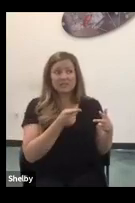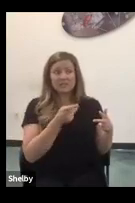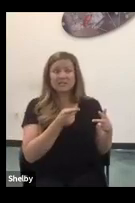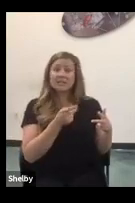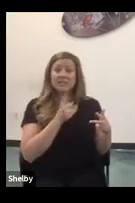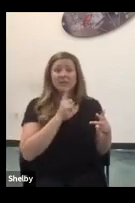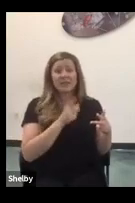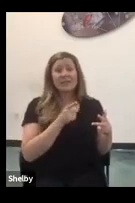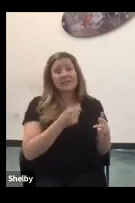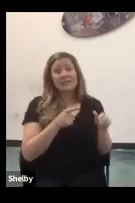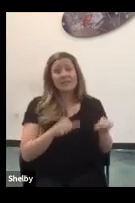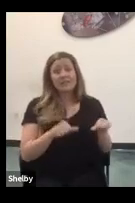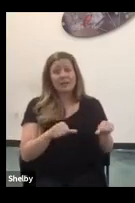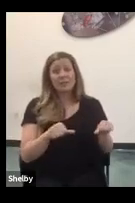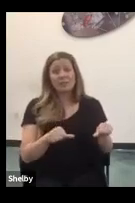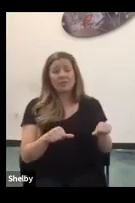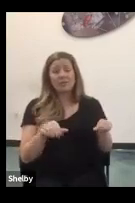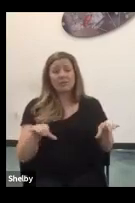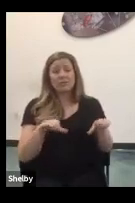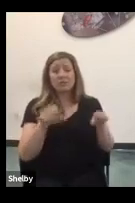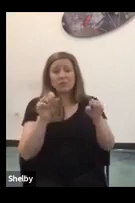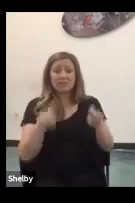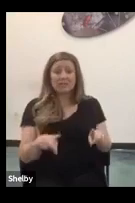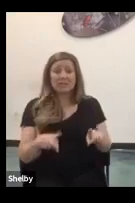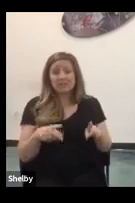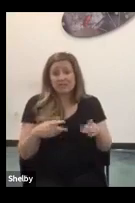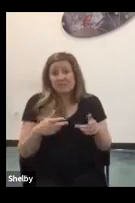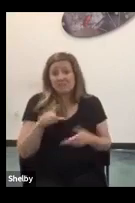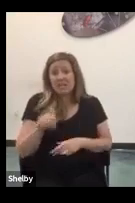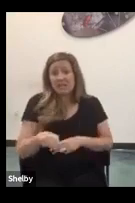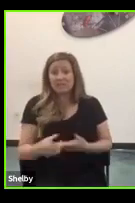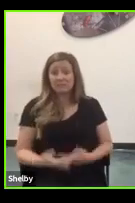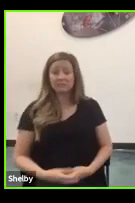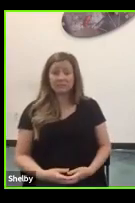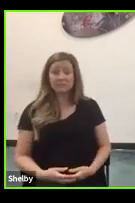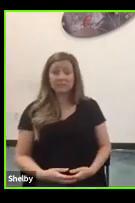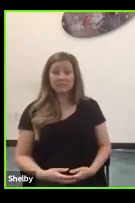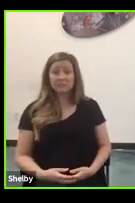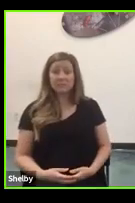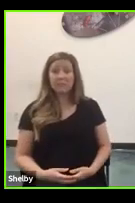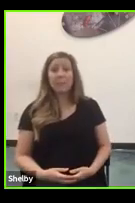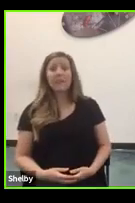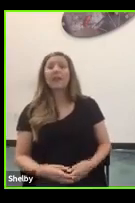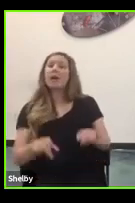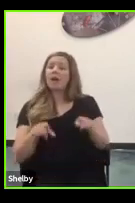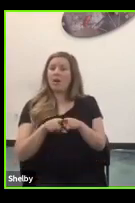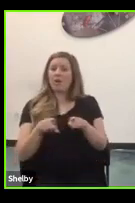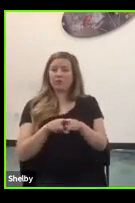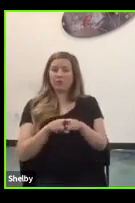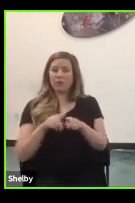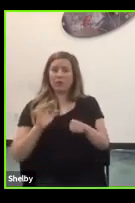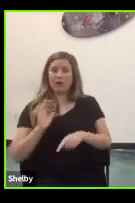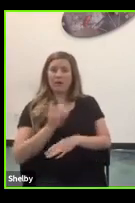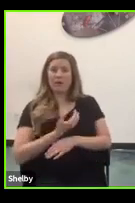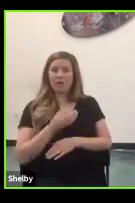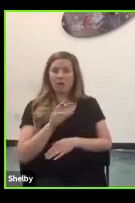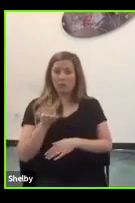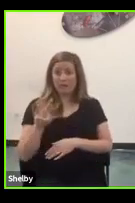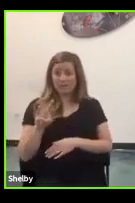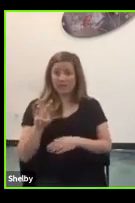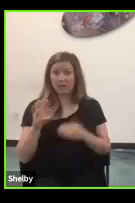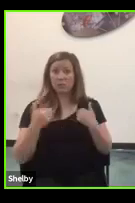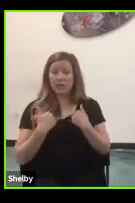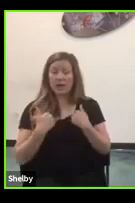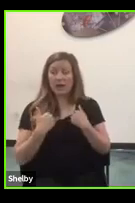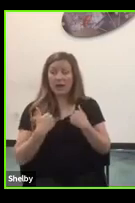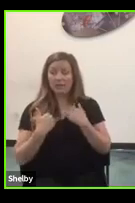they've really been able to do the tests that are needed to be done here. And we actually, on our hub, on our website, we do